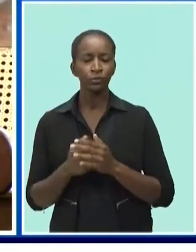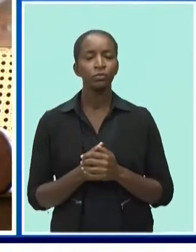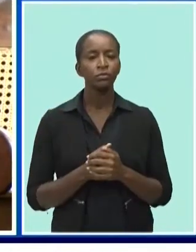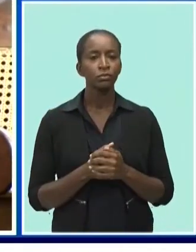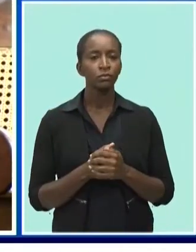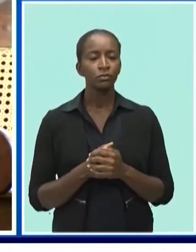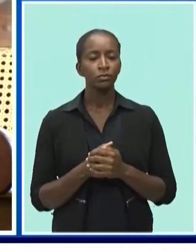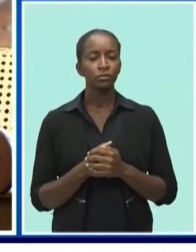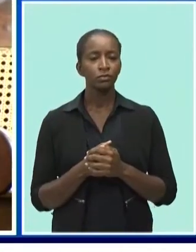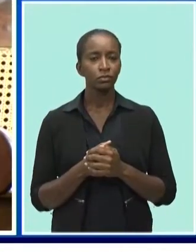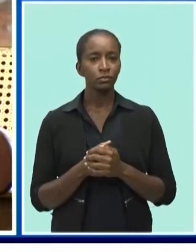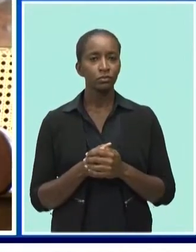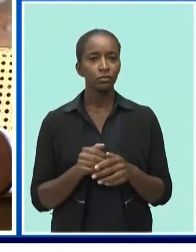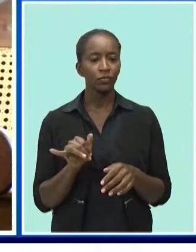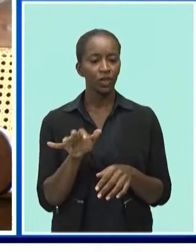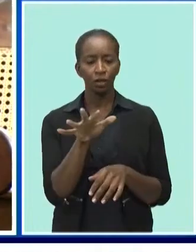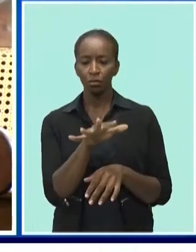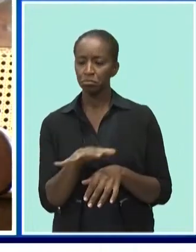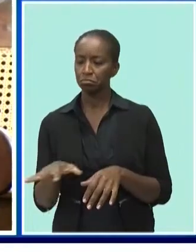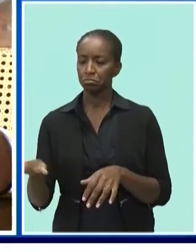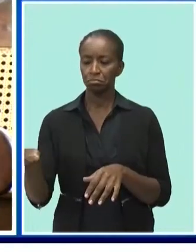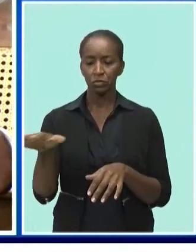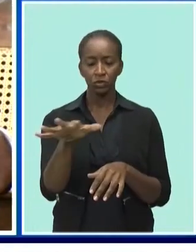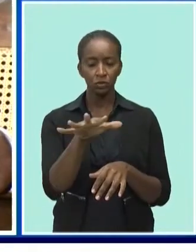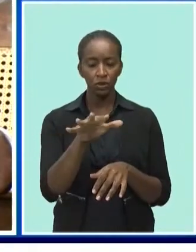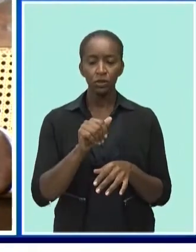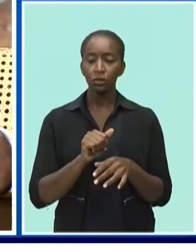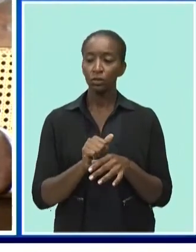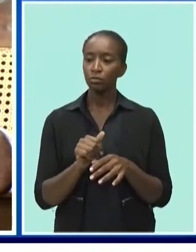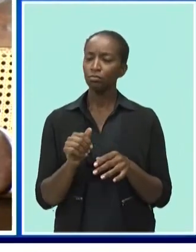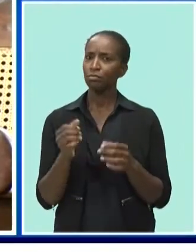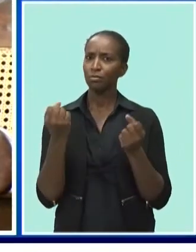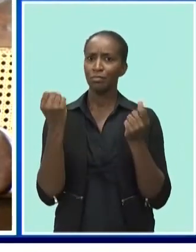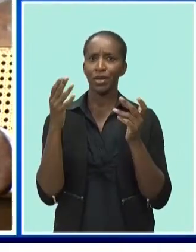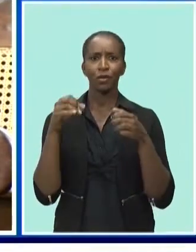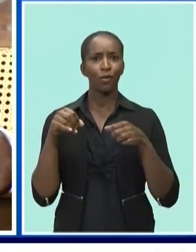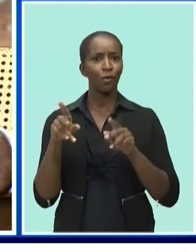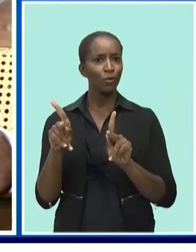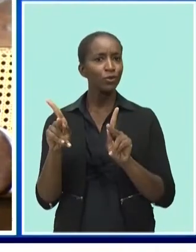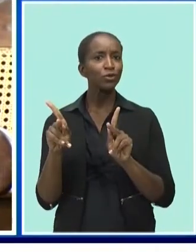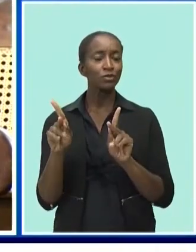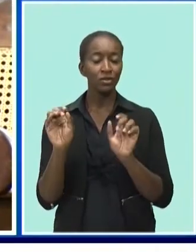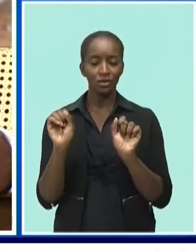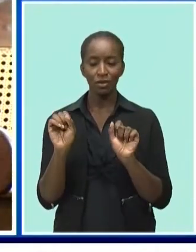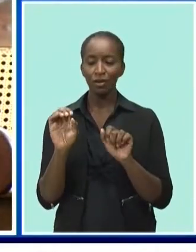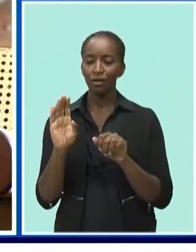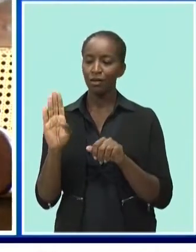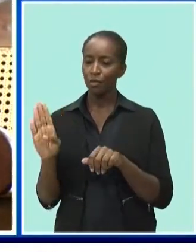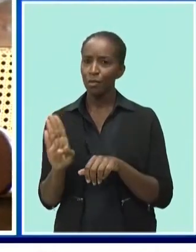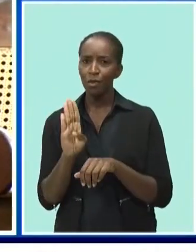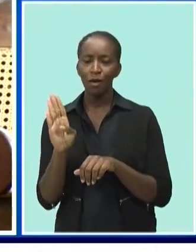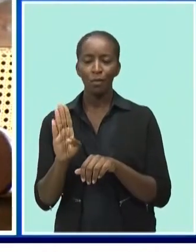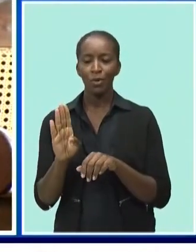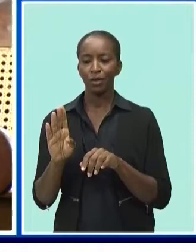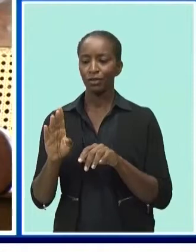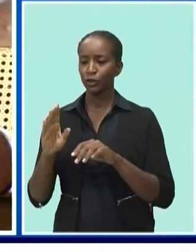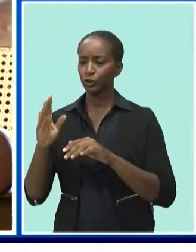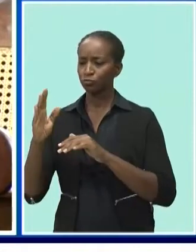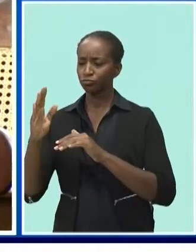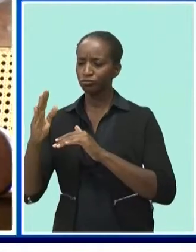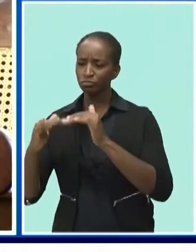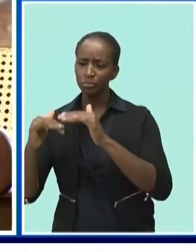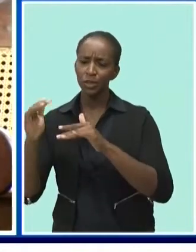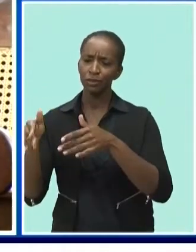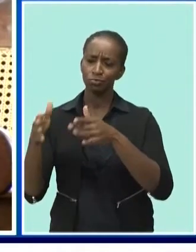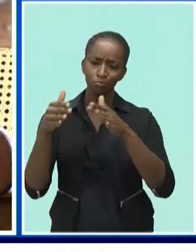Barbados with an abundance of opportunities for tourism development, especially given that tourism is